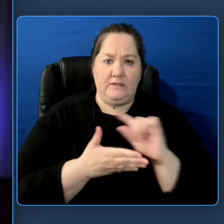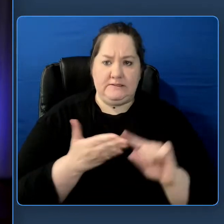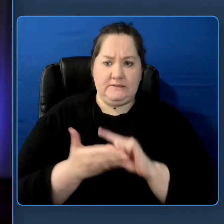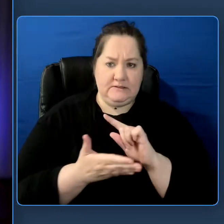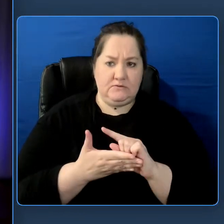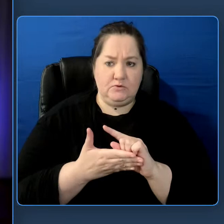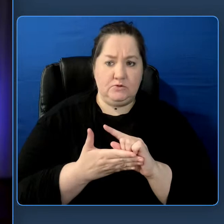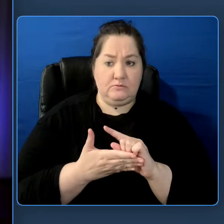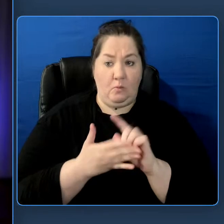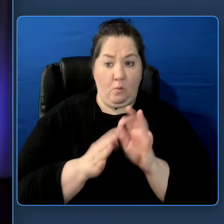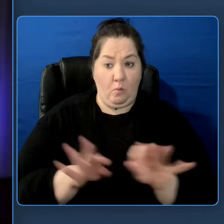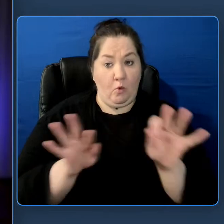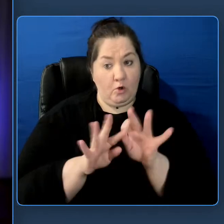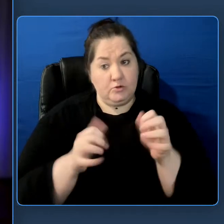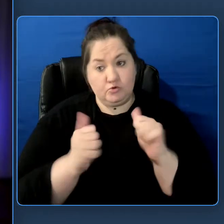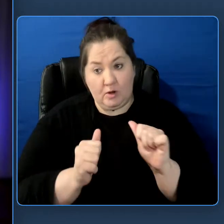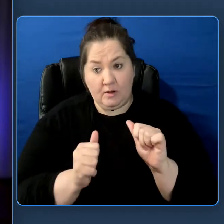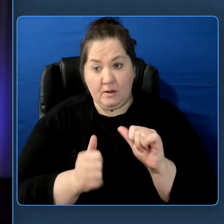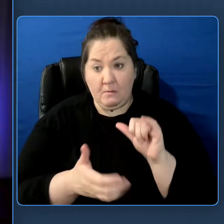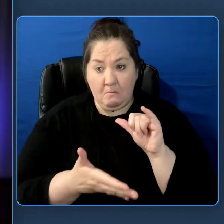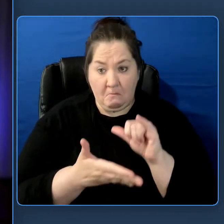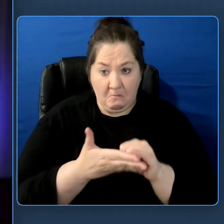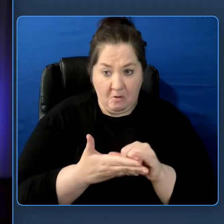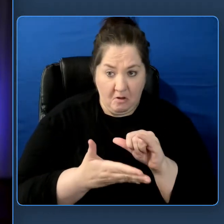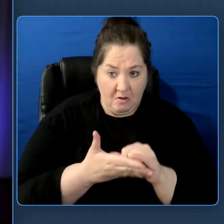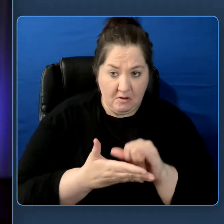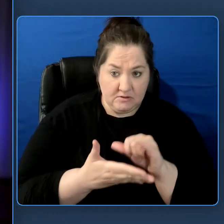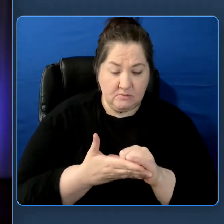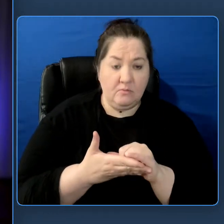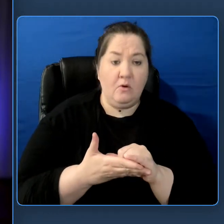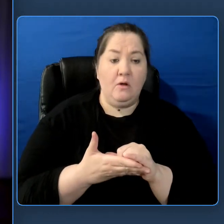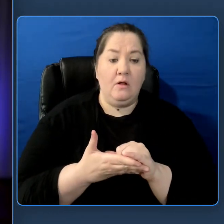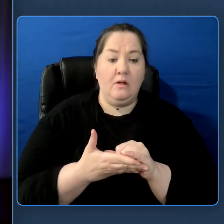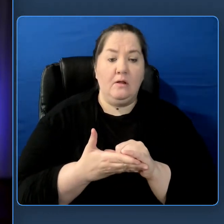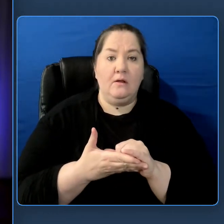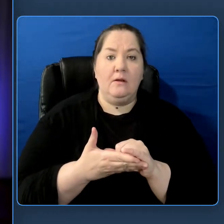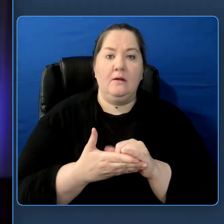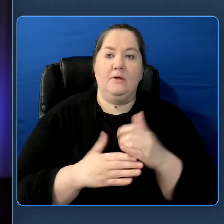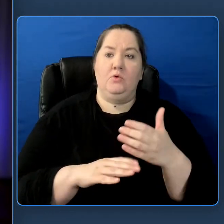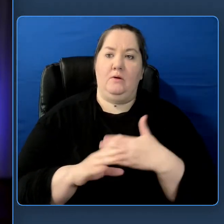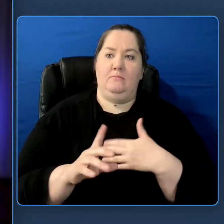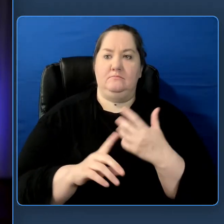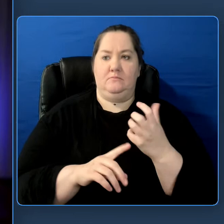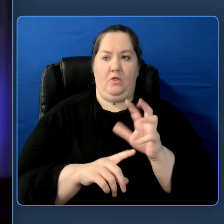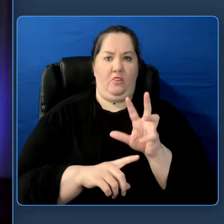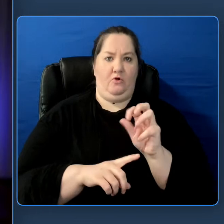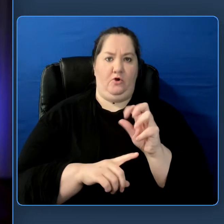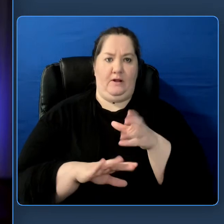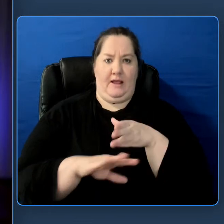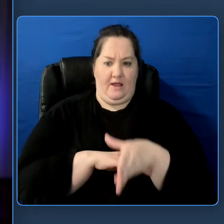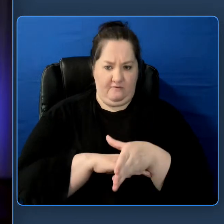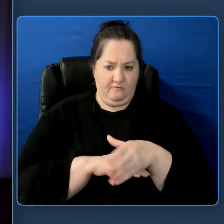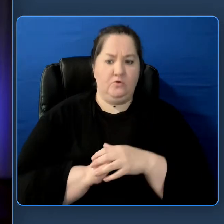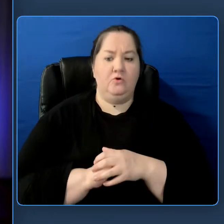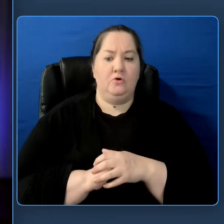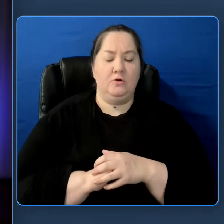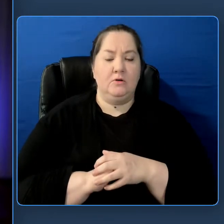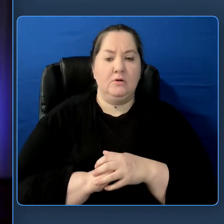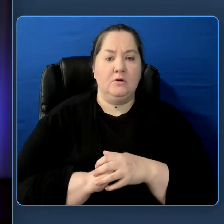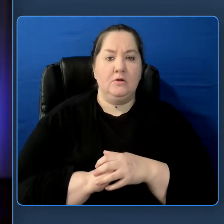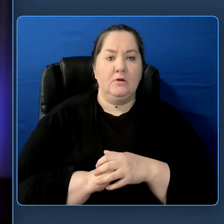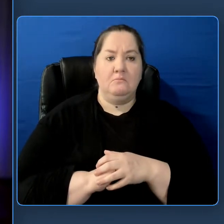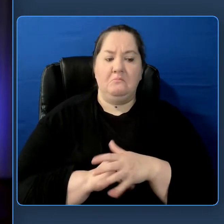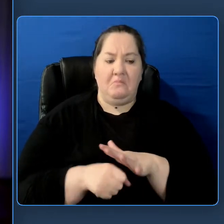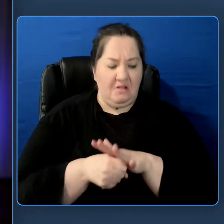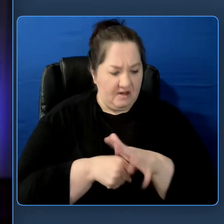that you try, not always possible, to come in at by the bottom of the hour at 30 so that they can